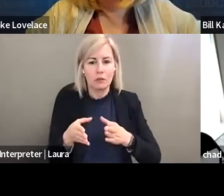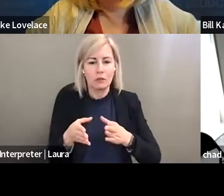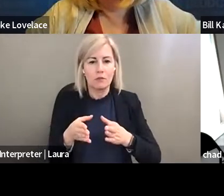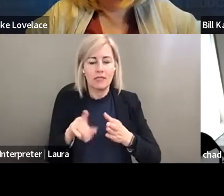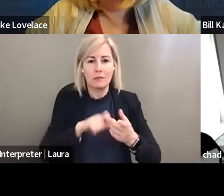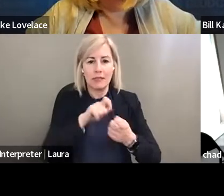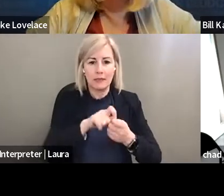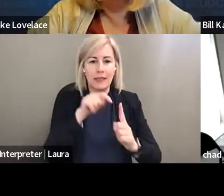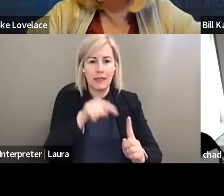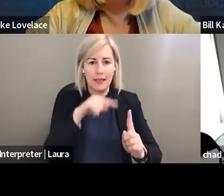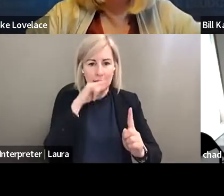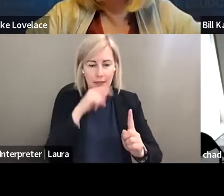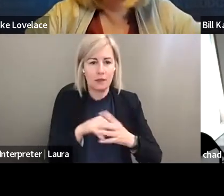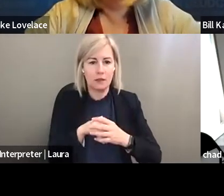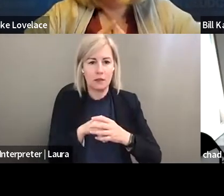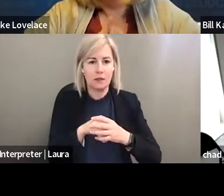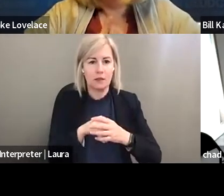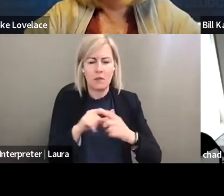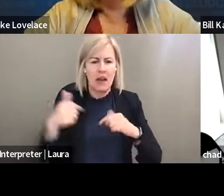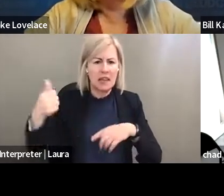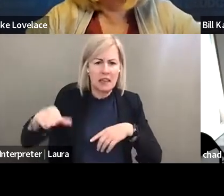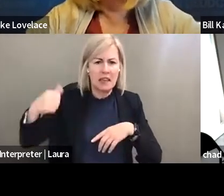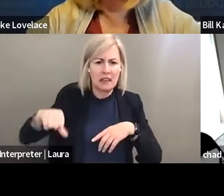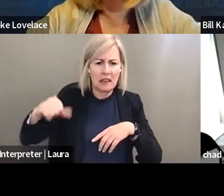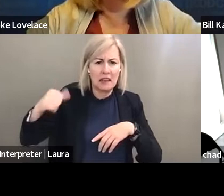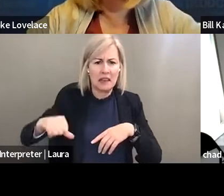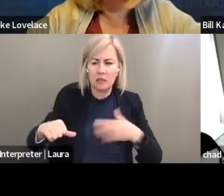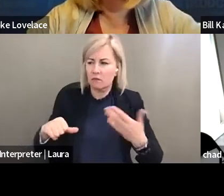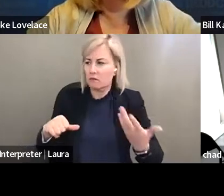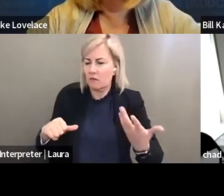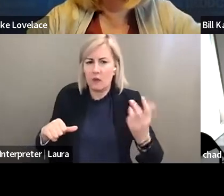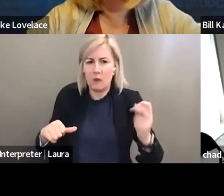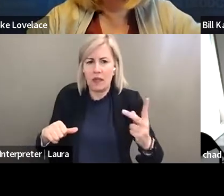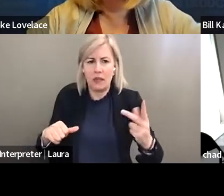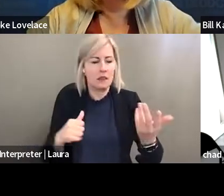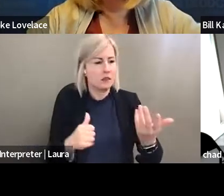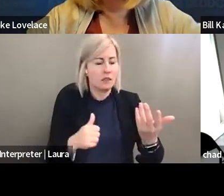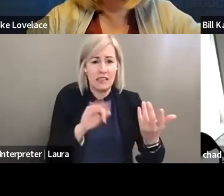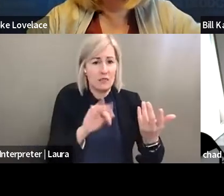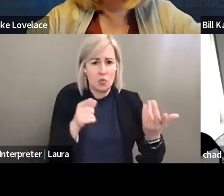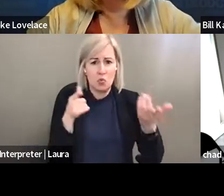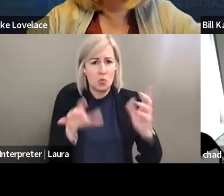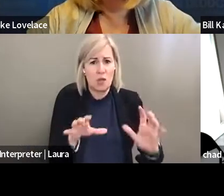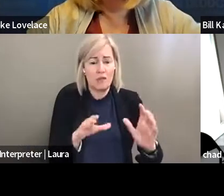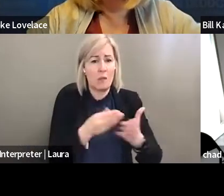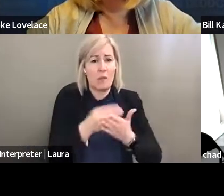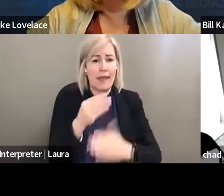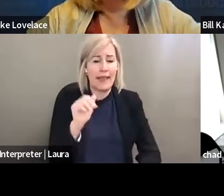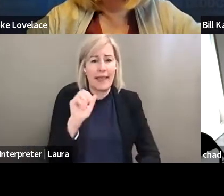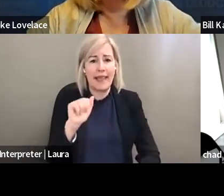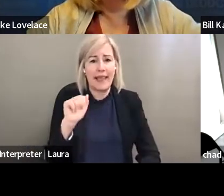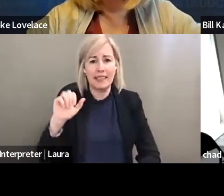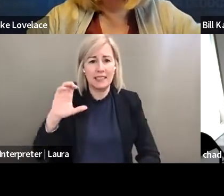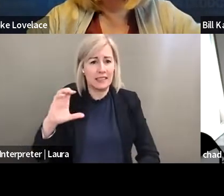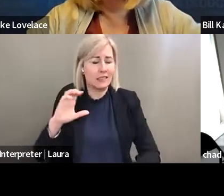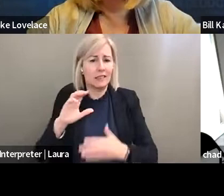kids. But I get denied a lot of stuff. So I wonder, where is this money going then? If you guys don't want to even buy an AAC device for a child